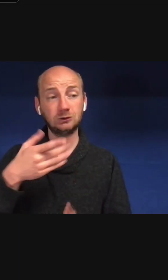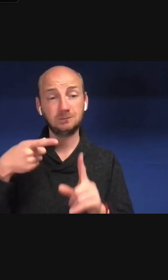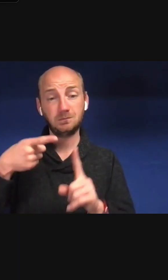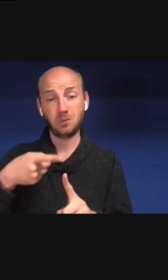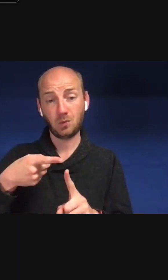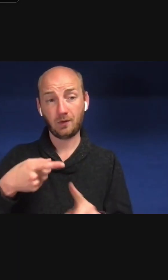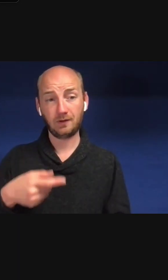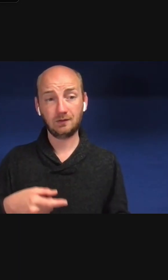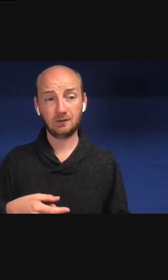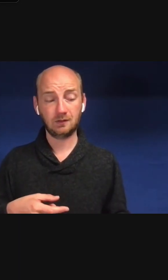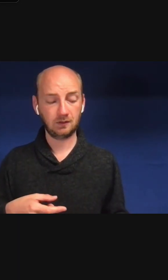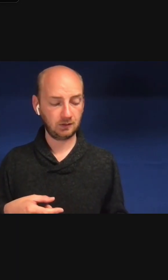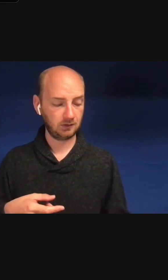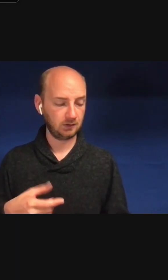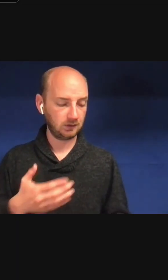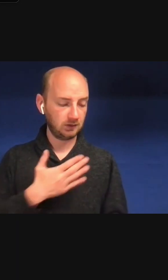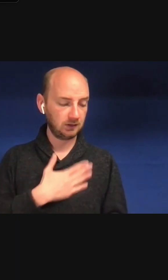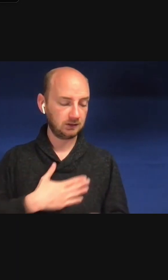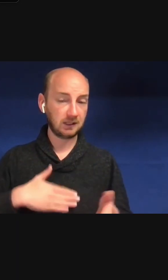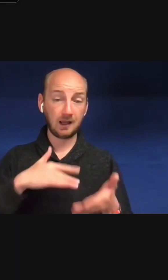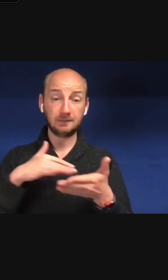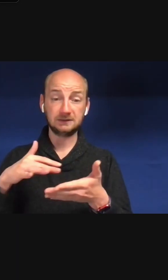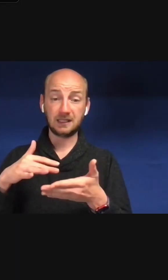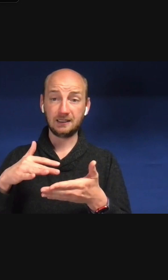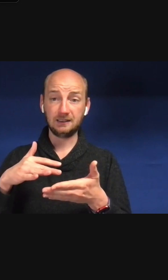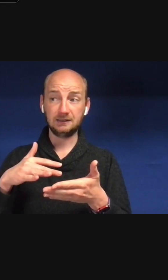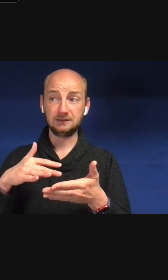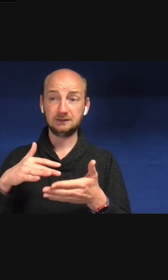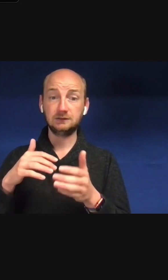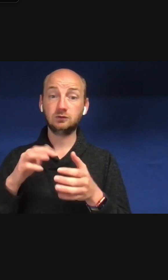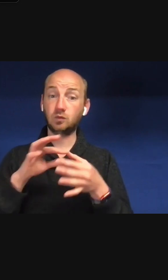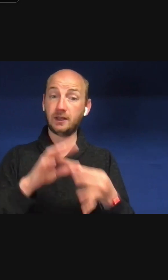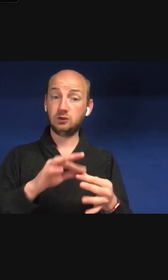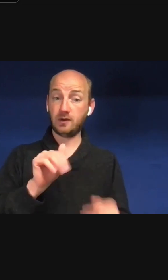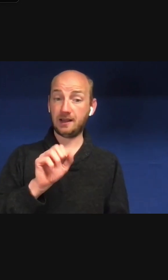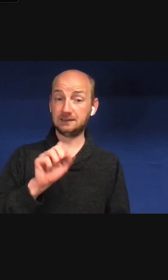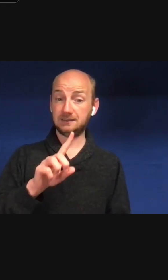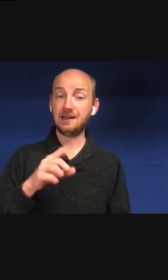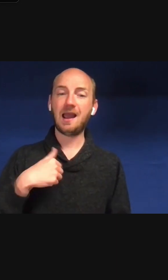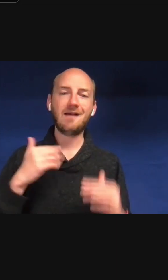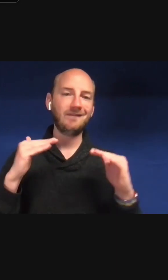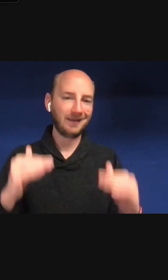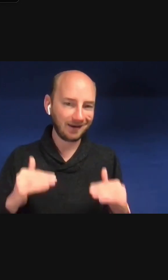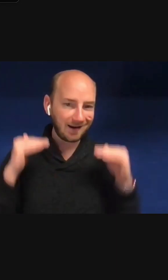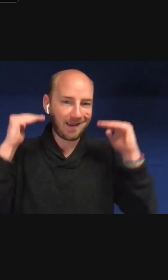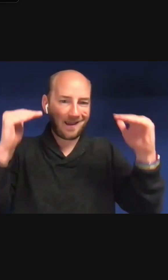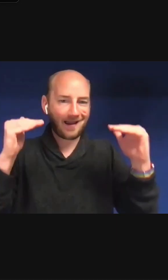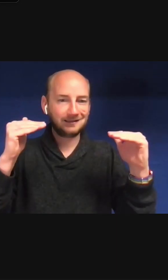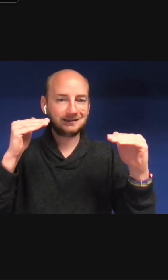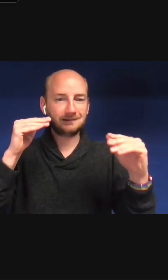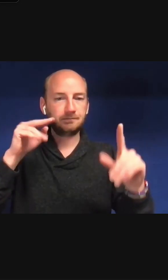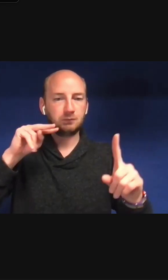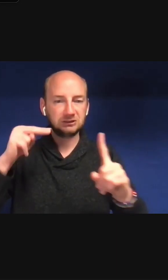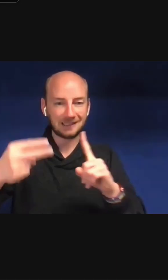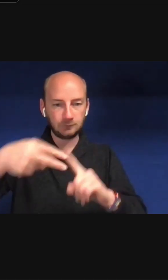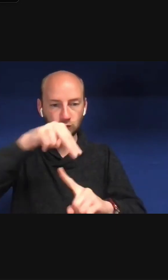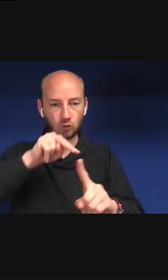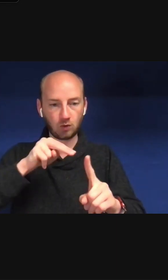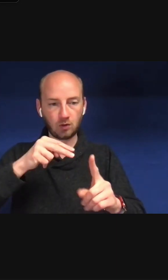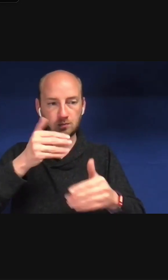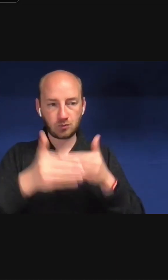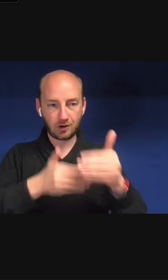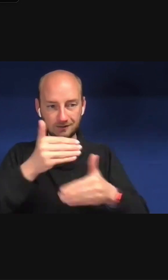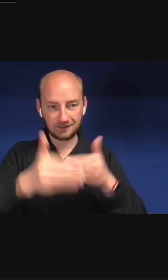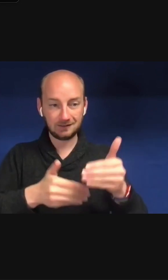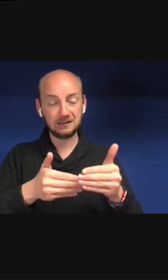some studies of enhanced perceptual processing in autism, for example, which is often talked about as one of the strengths